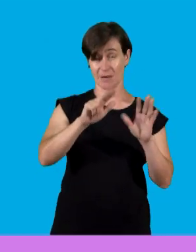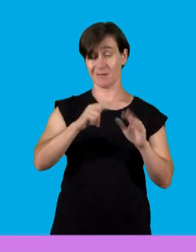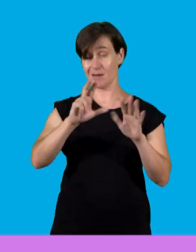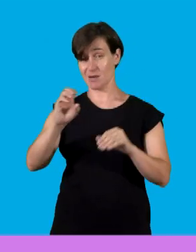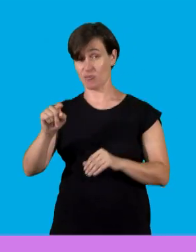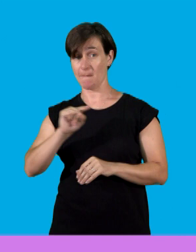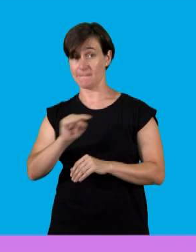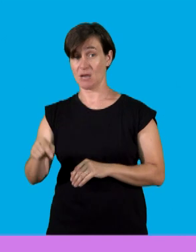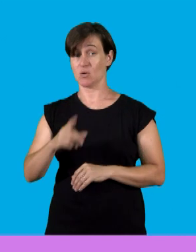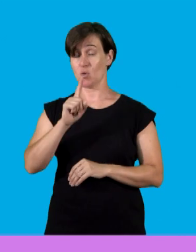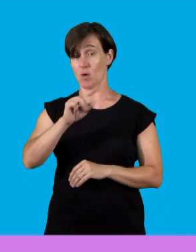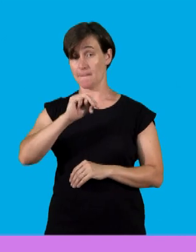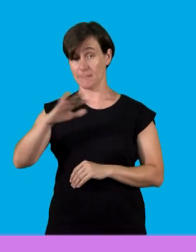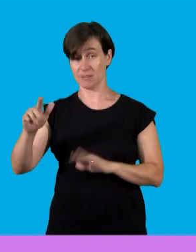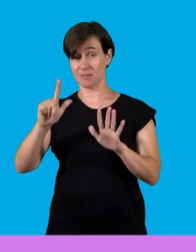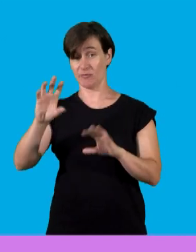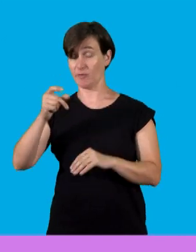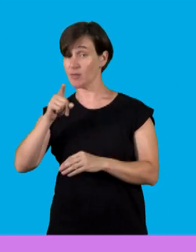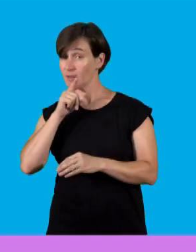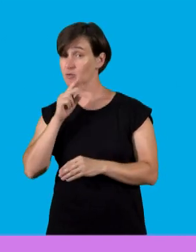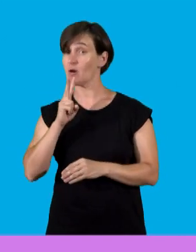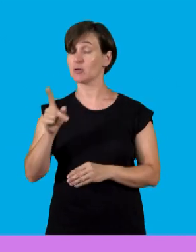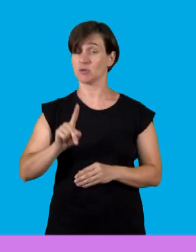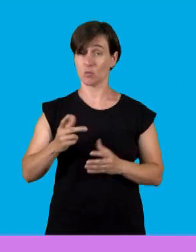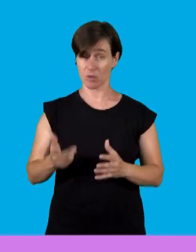1,750,000. Let's see what will that give us.